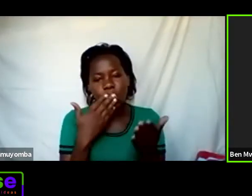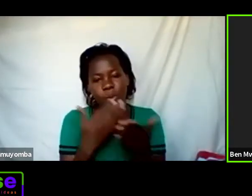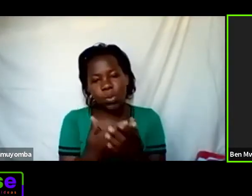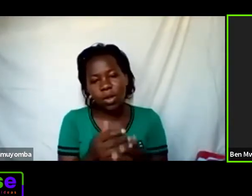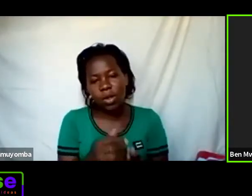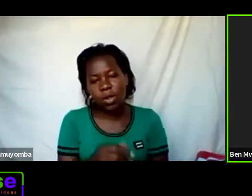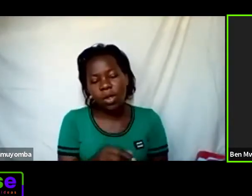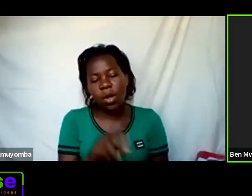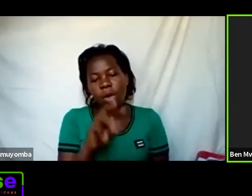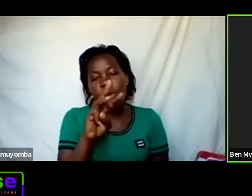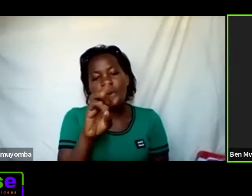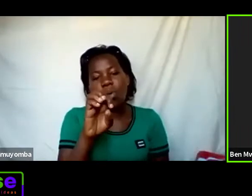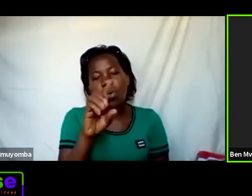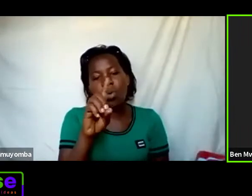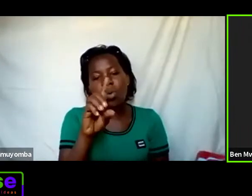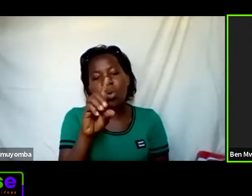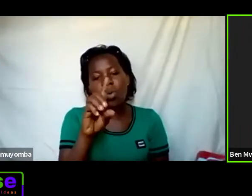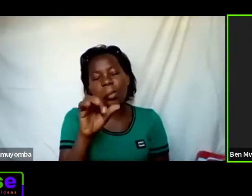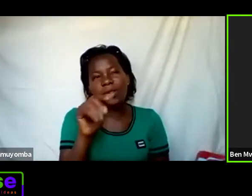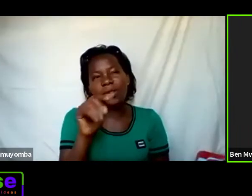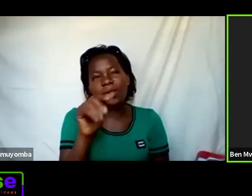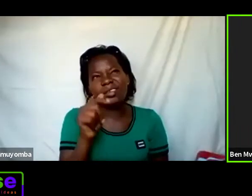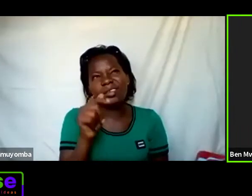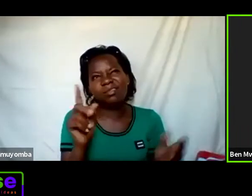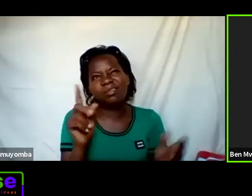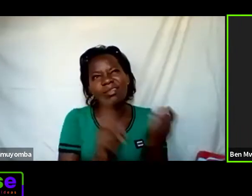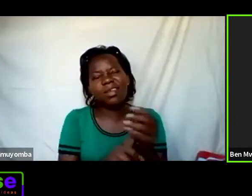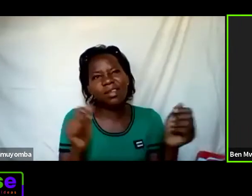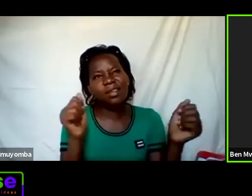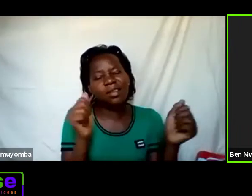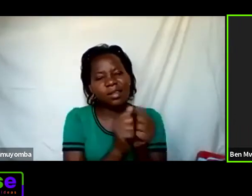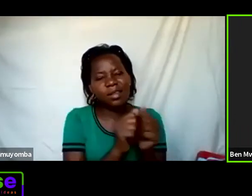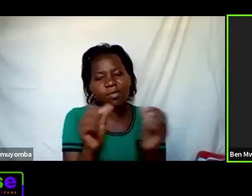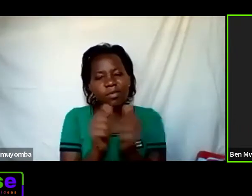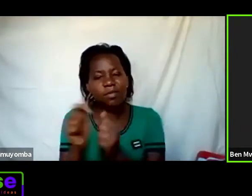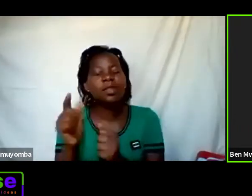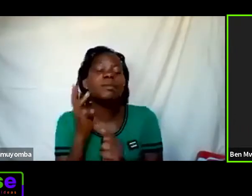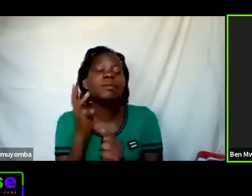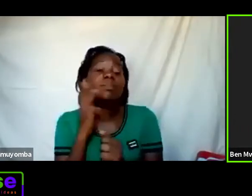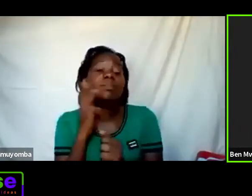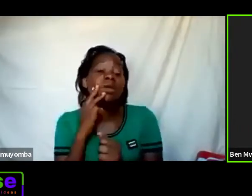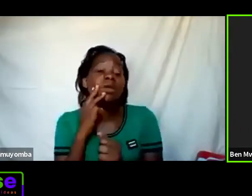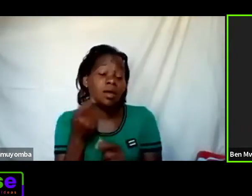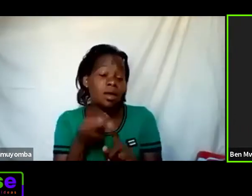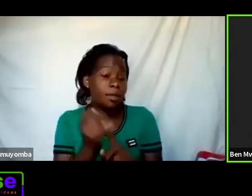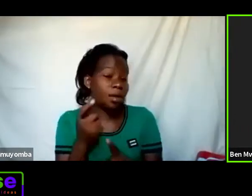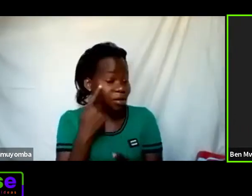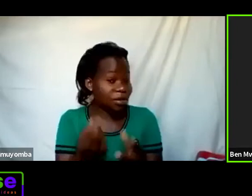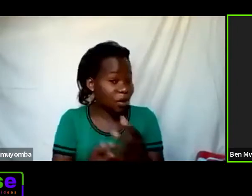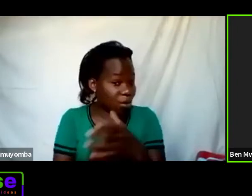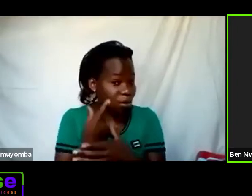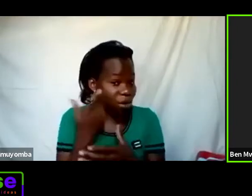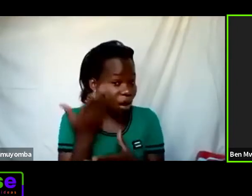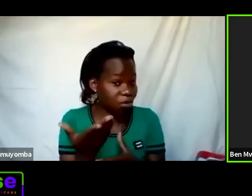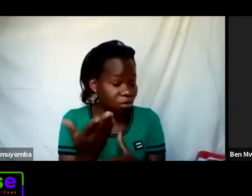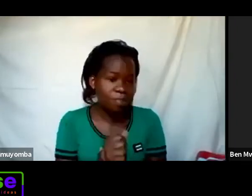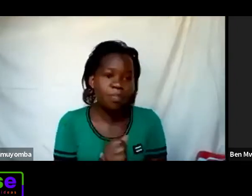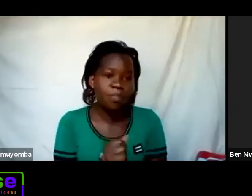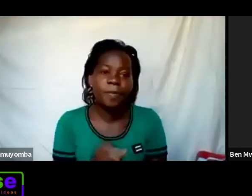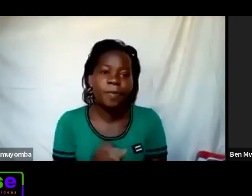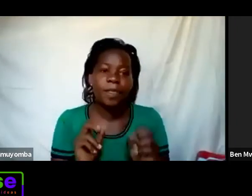15 million shillings a month. So you can see the opportunity that there is in that. Moses, very quickly from you on this issue of